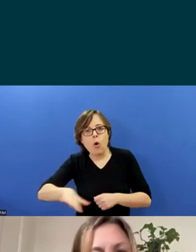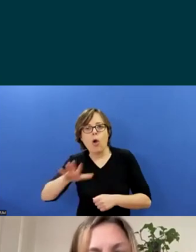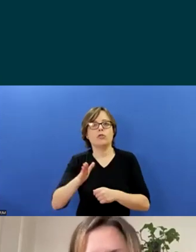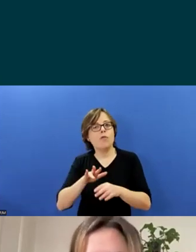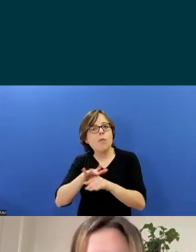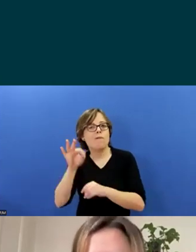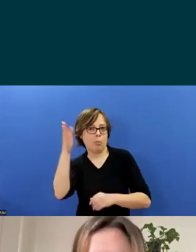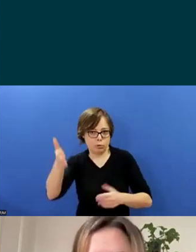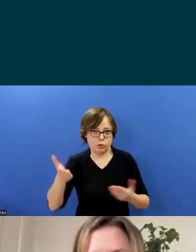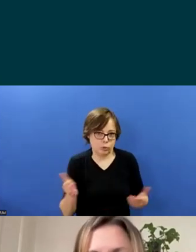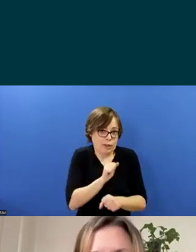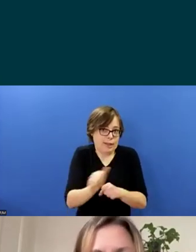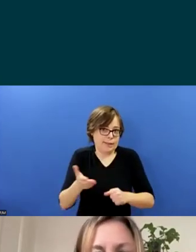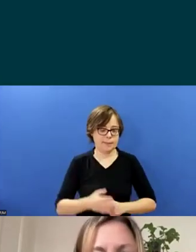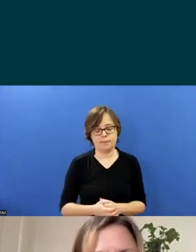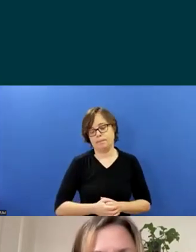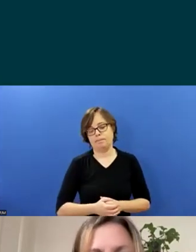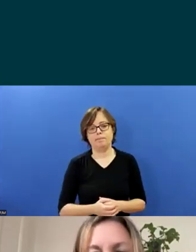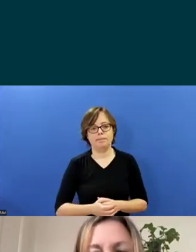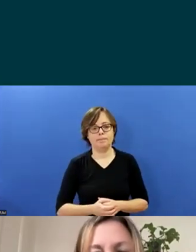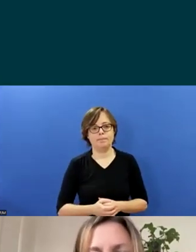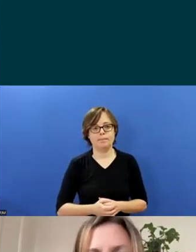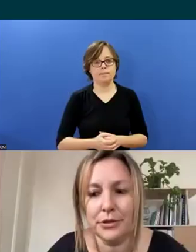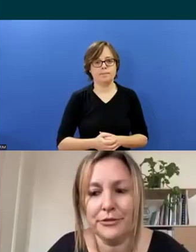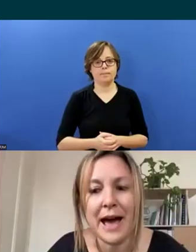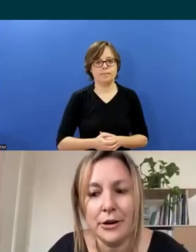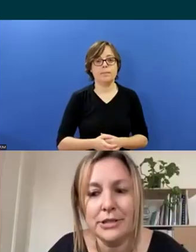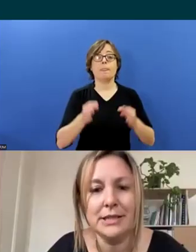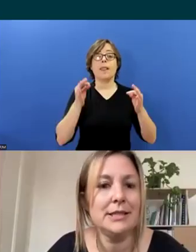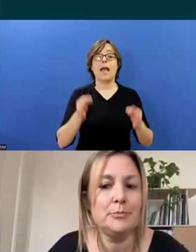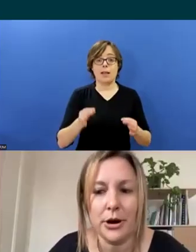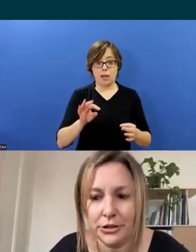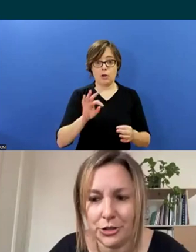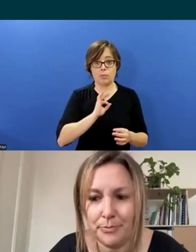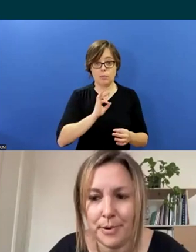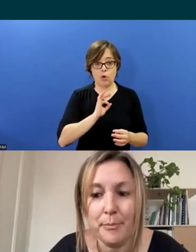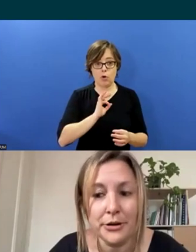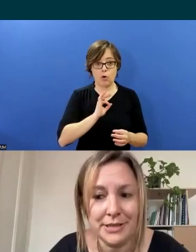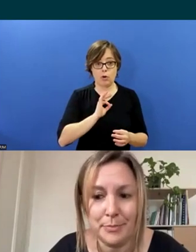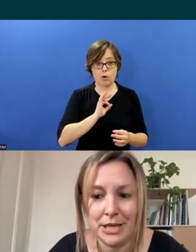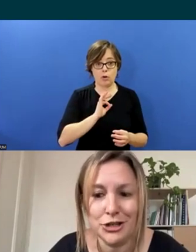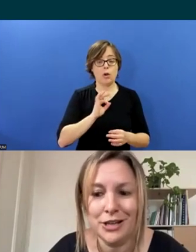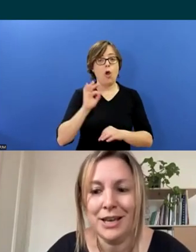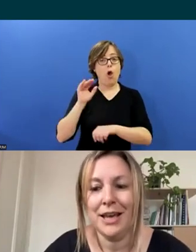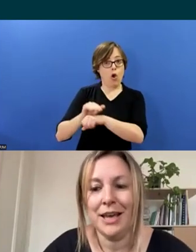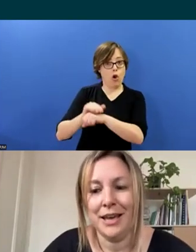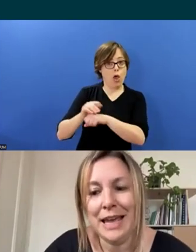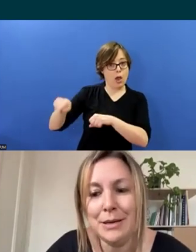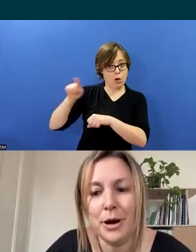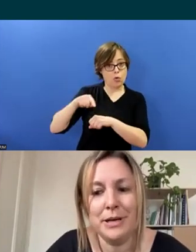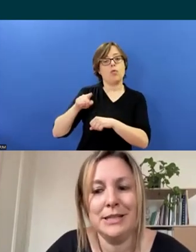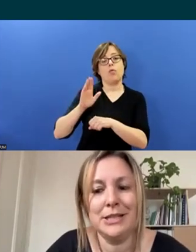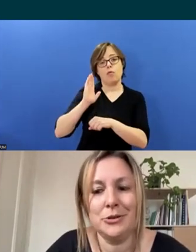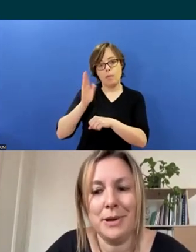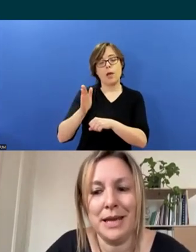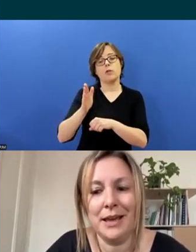presentations of my colleagues, some very concrete and practical examples of how citizen participation in